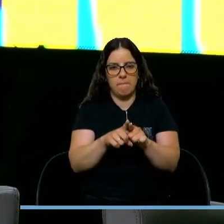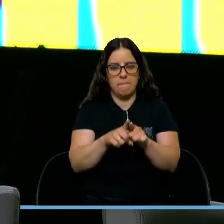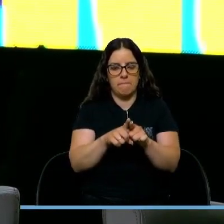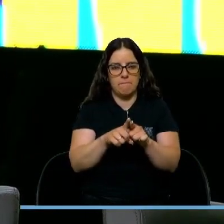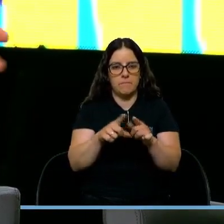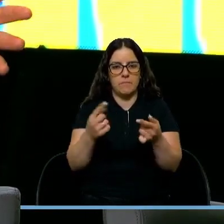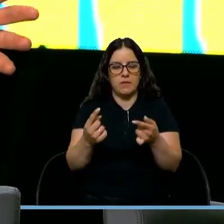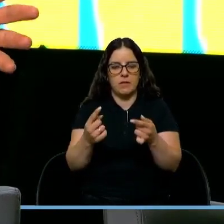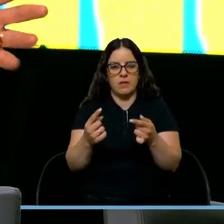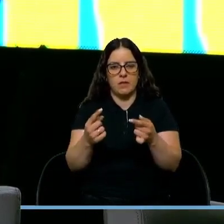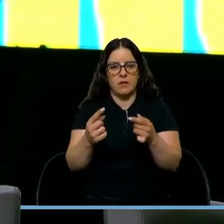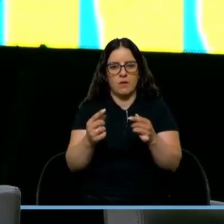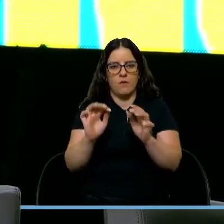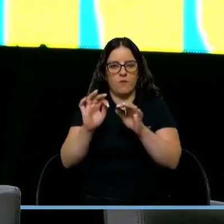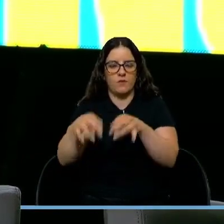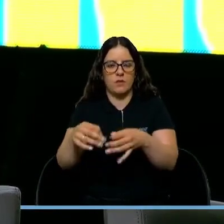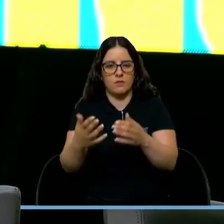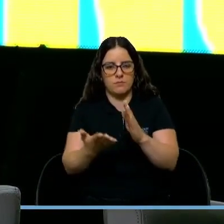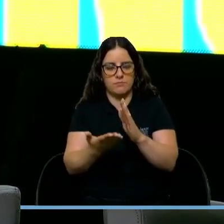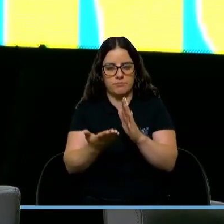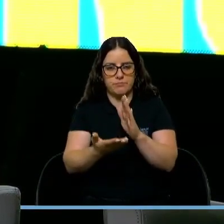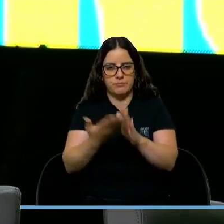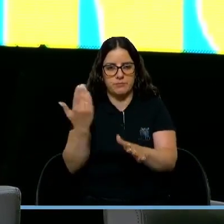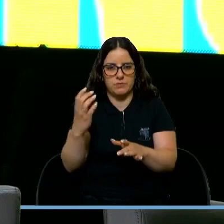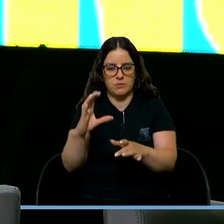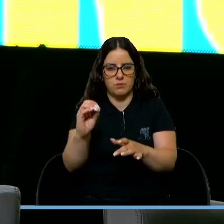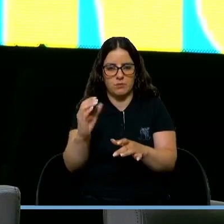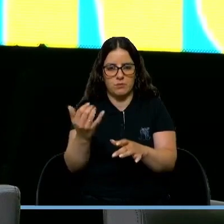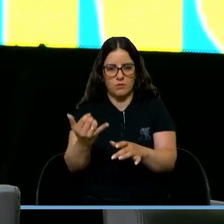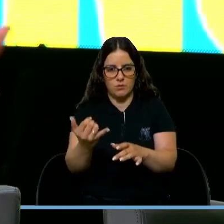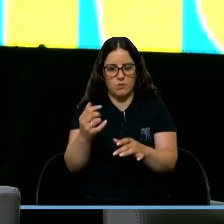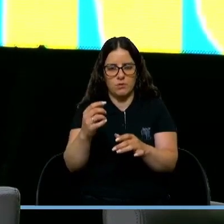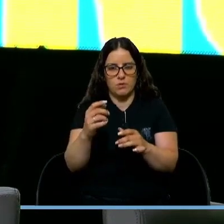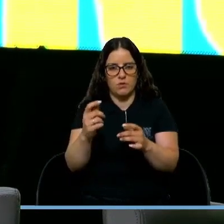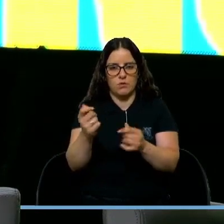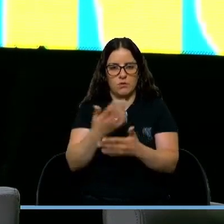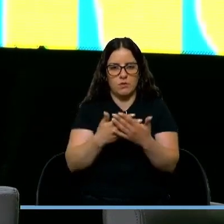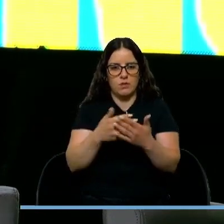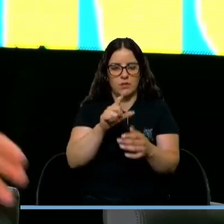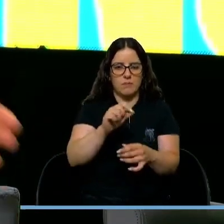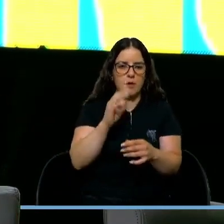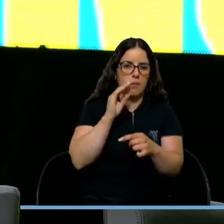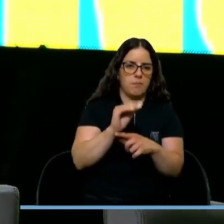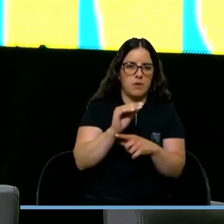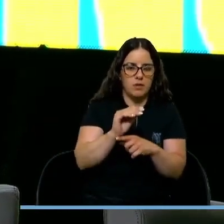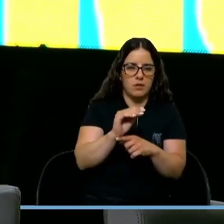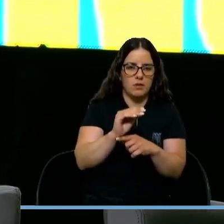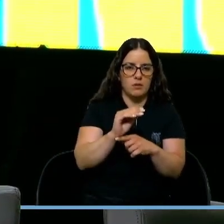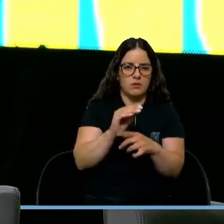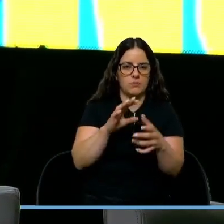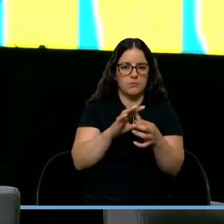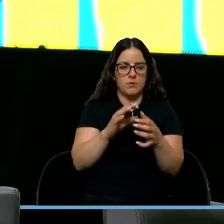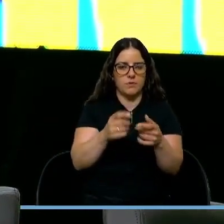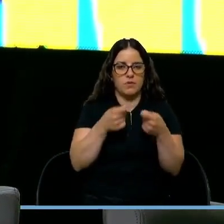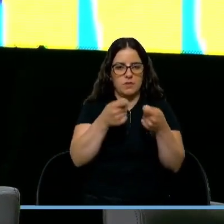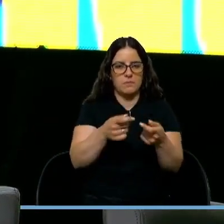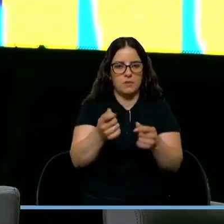almost reaching the decarbonization point. The banking and the